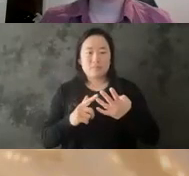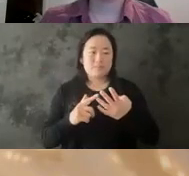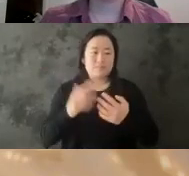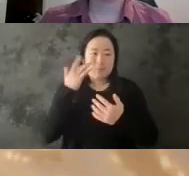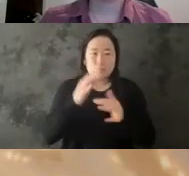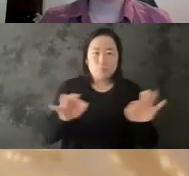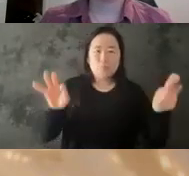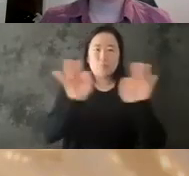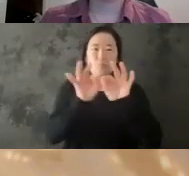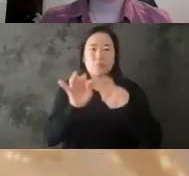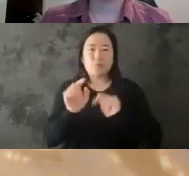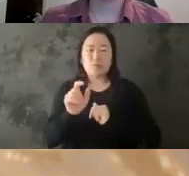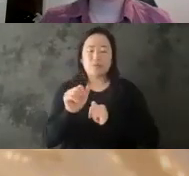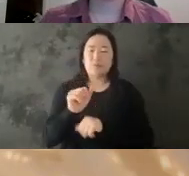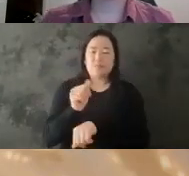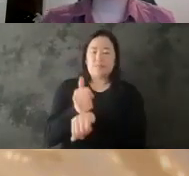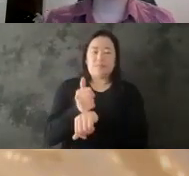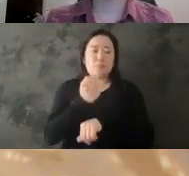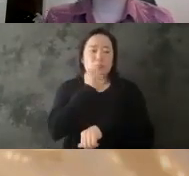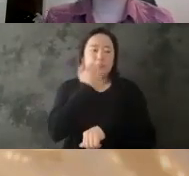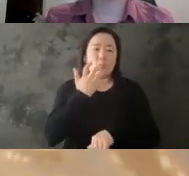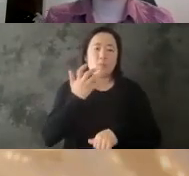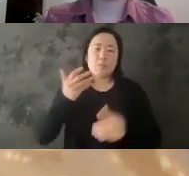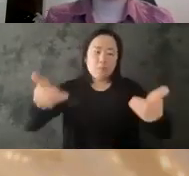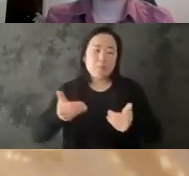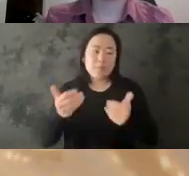for survivors accessing helping services,